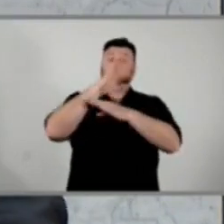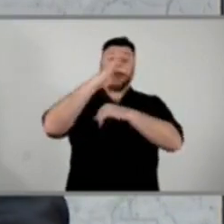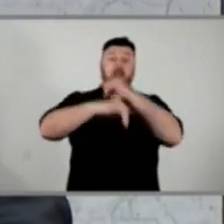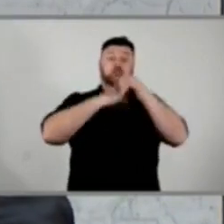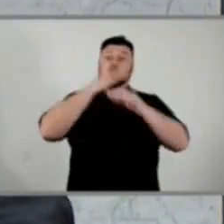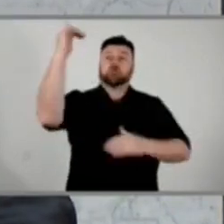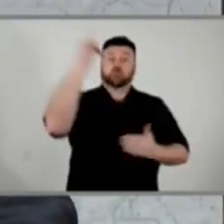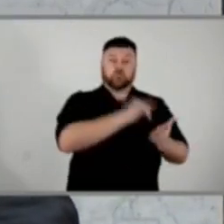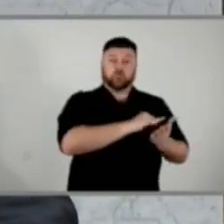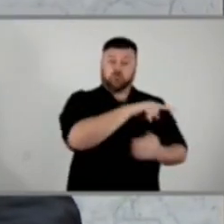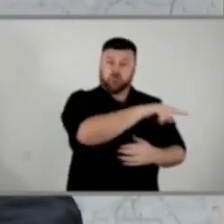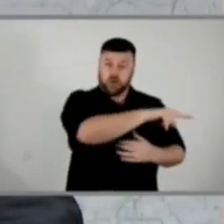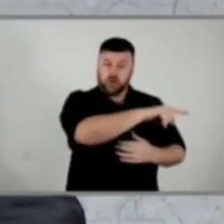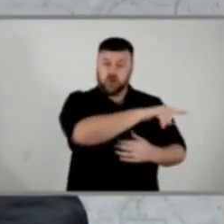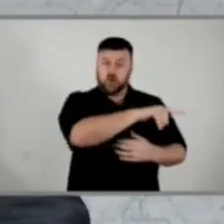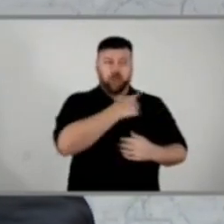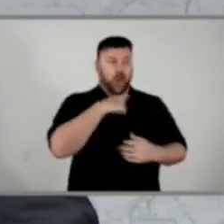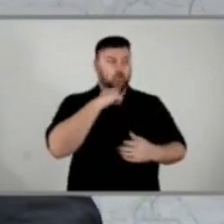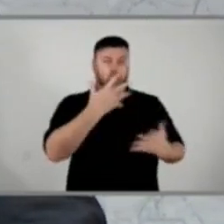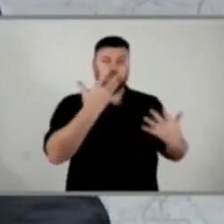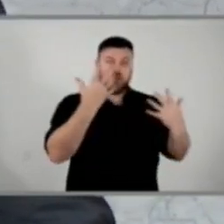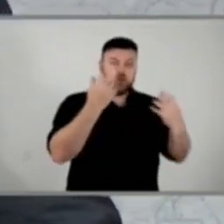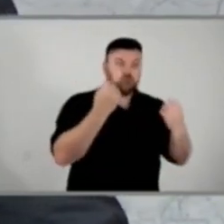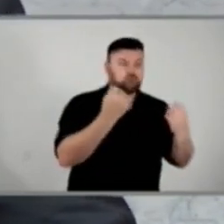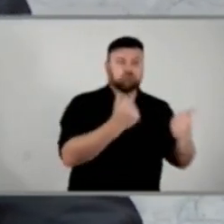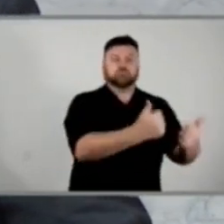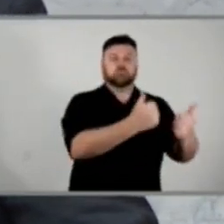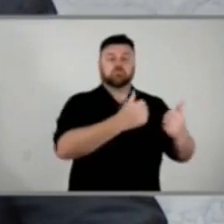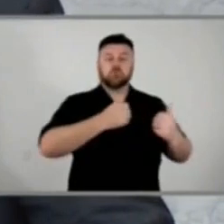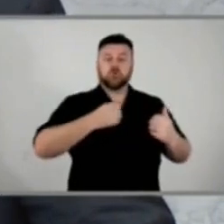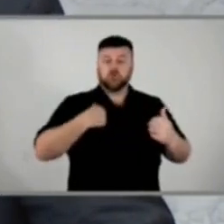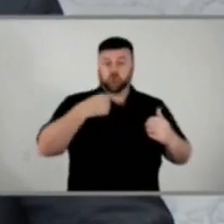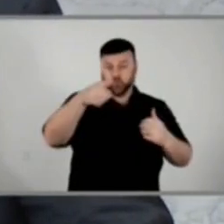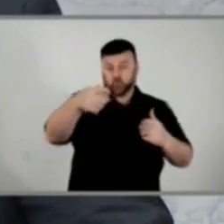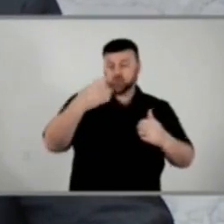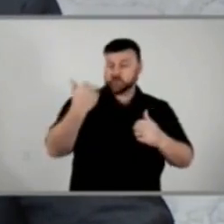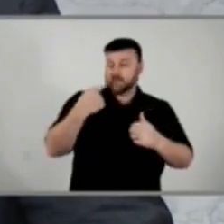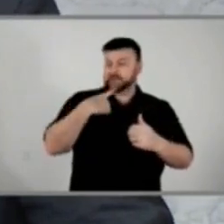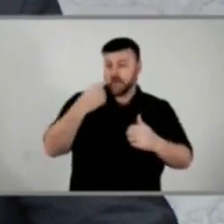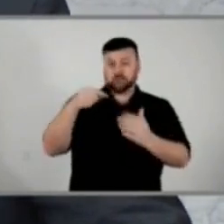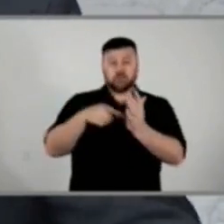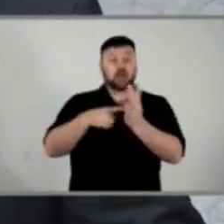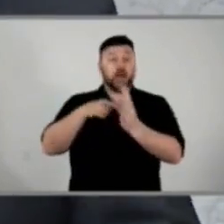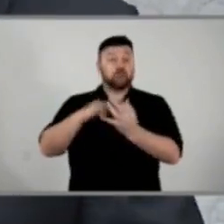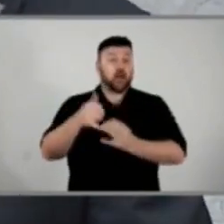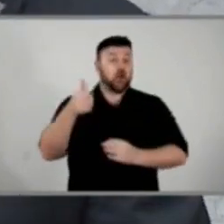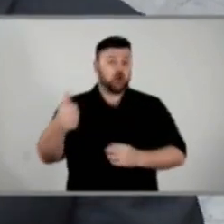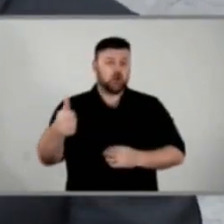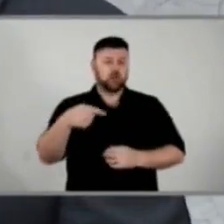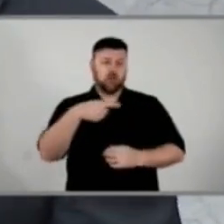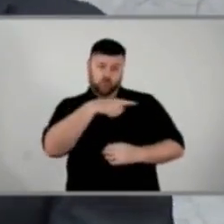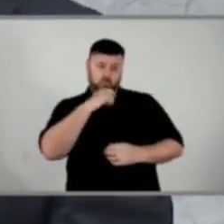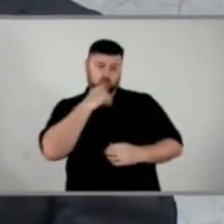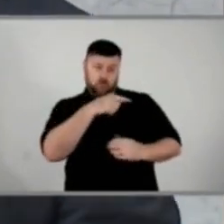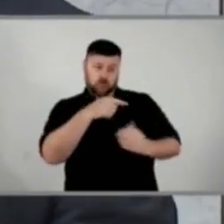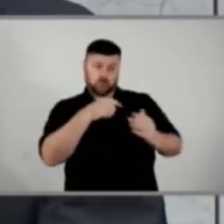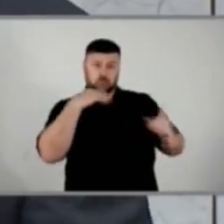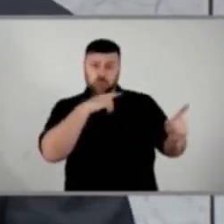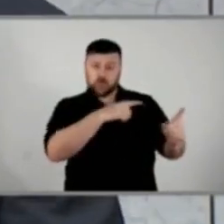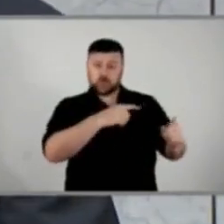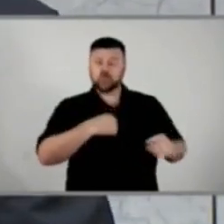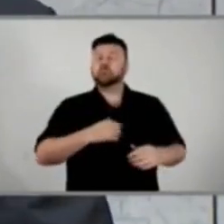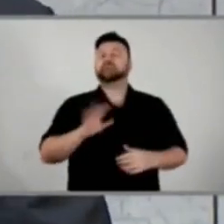that we might see something happening with Tasmania in coming weeks. How close is Melbourne to re-accepting? Well, what I said about Tasmania is they are